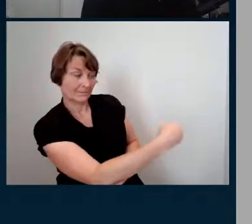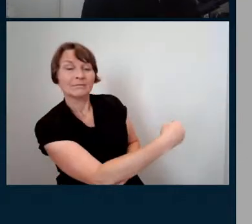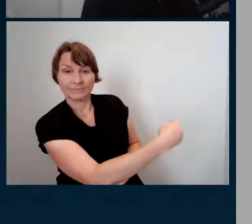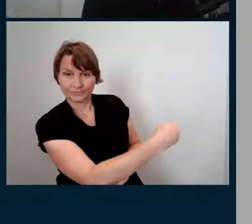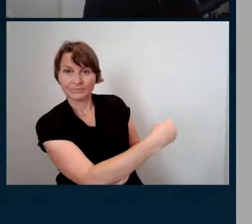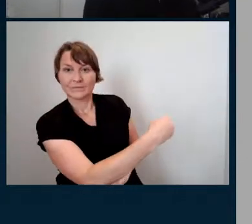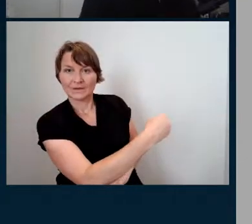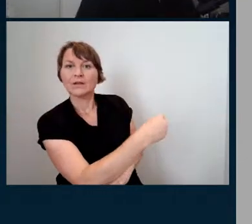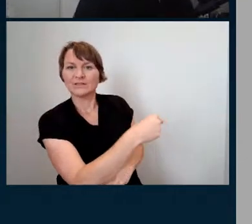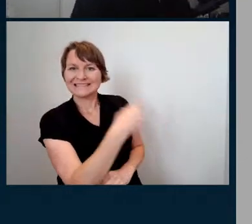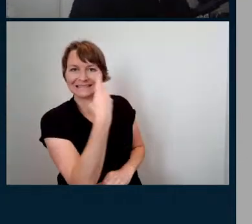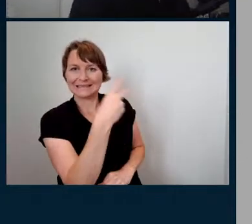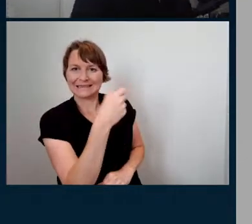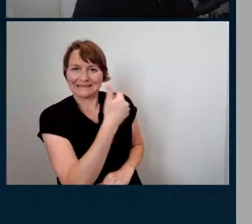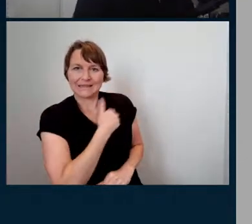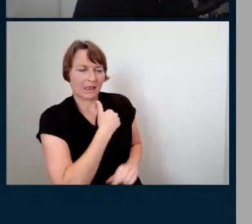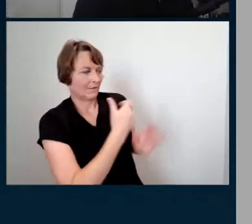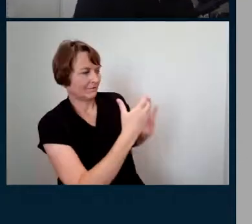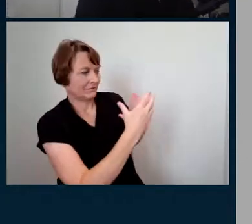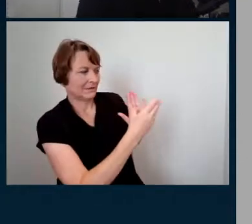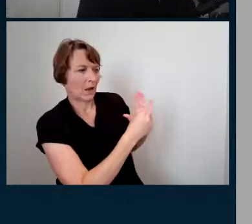download it on your own computer.